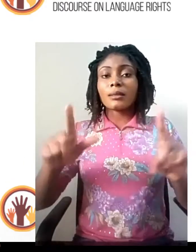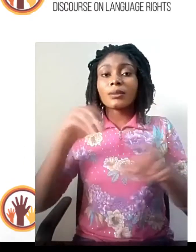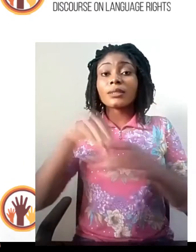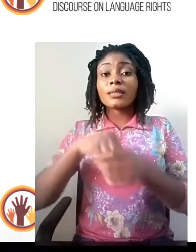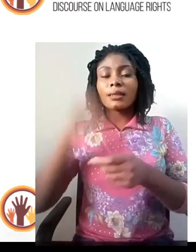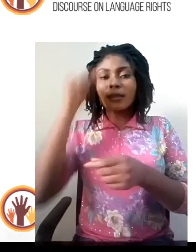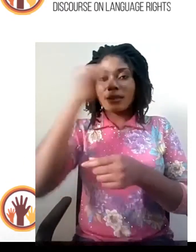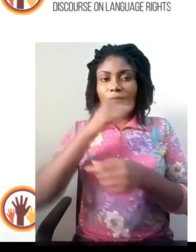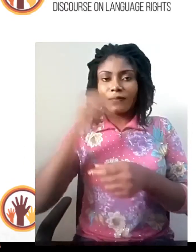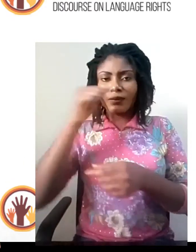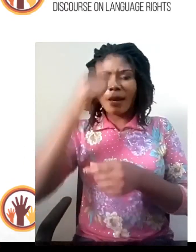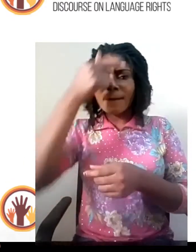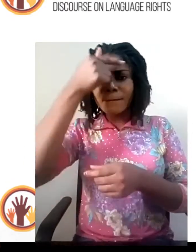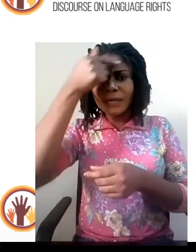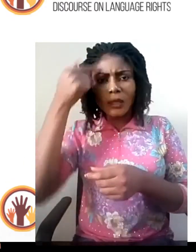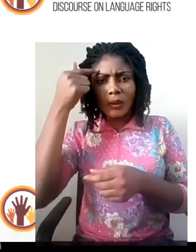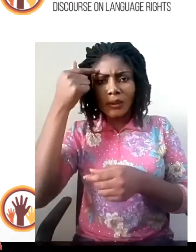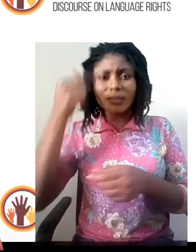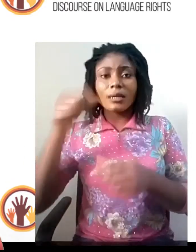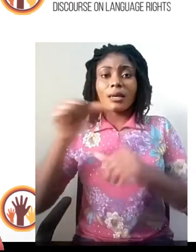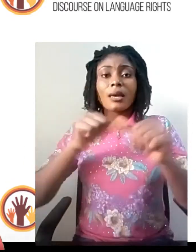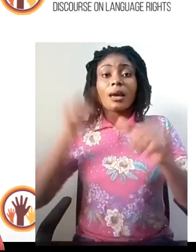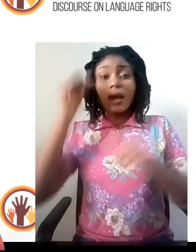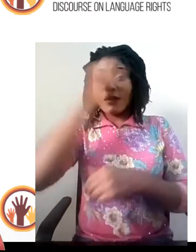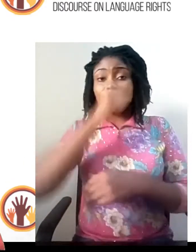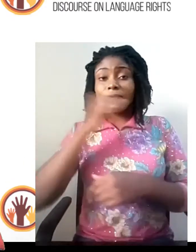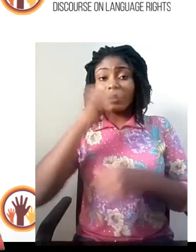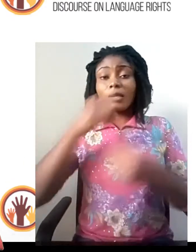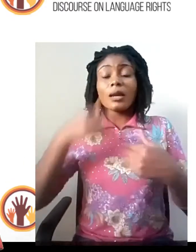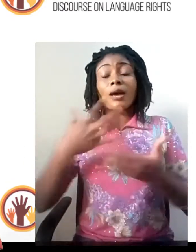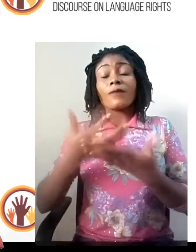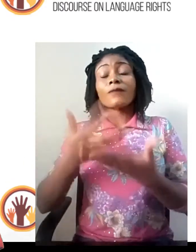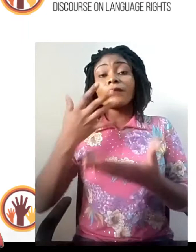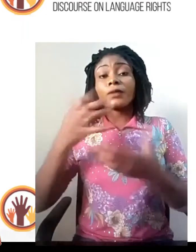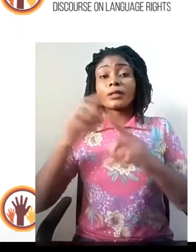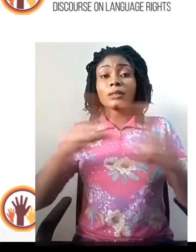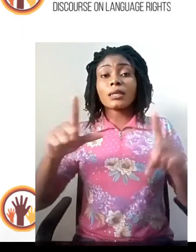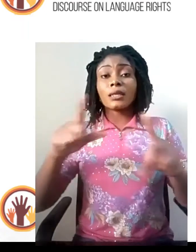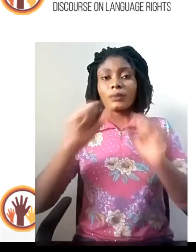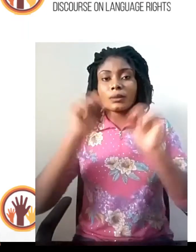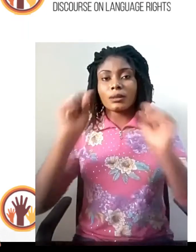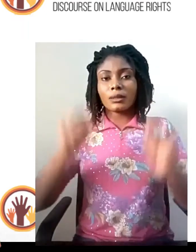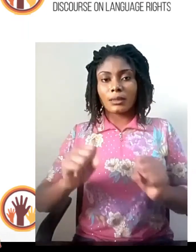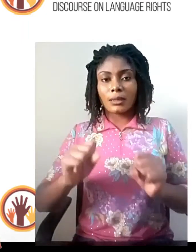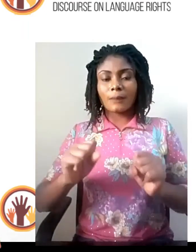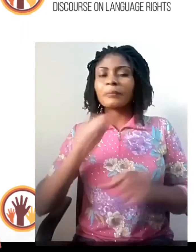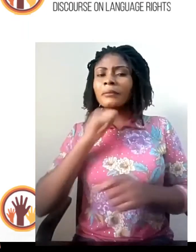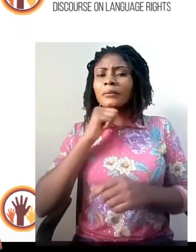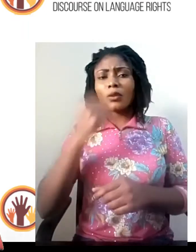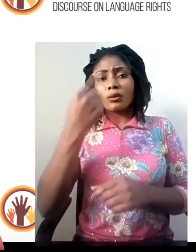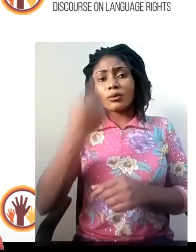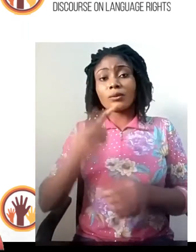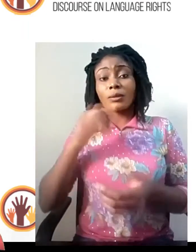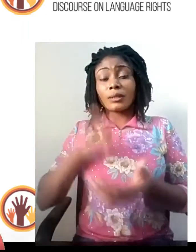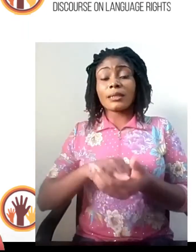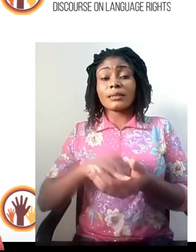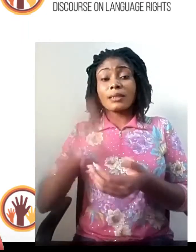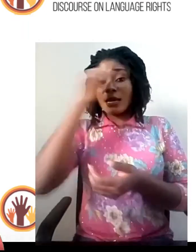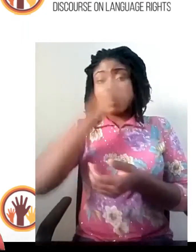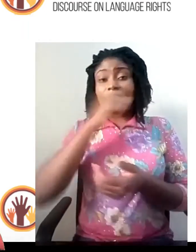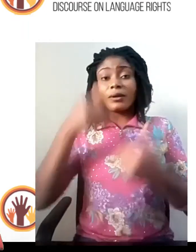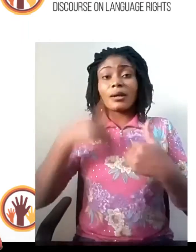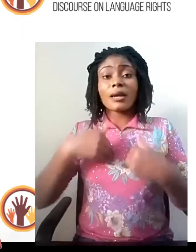Africa has rich sign language system. And not just that Africa has rich sign language